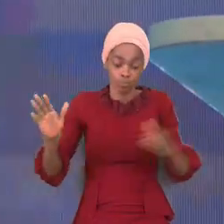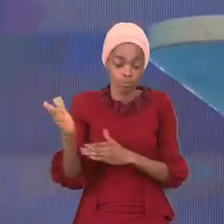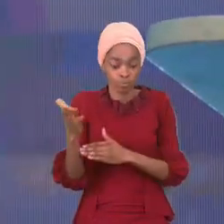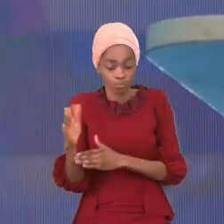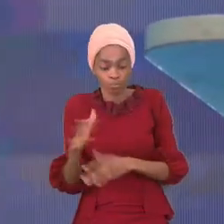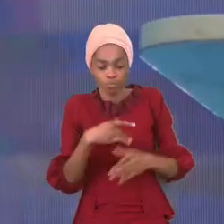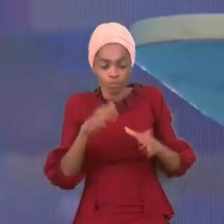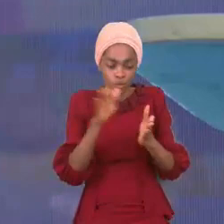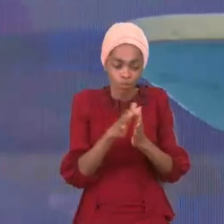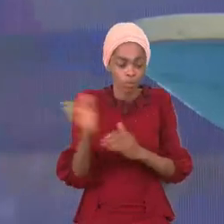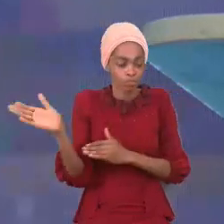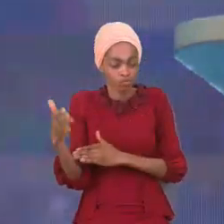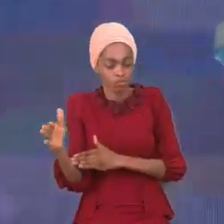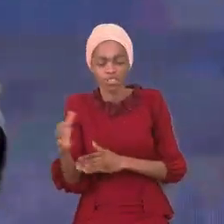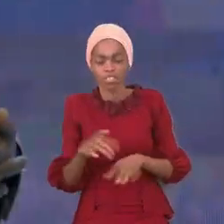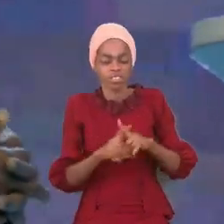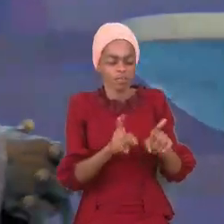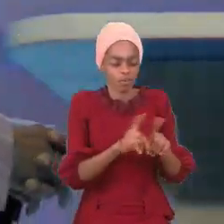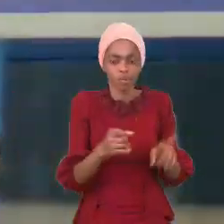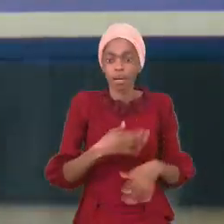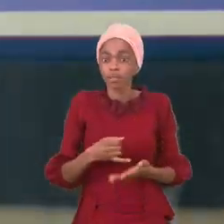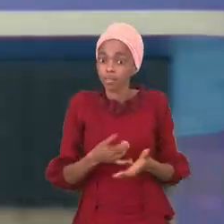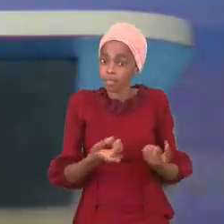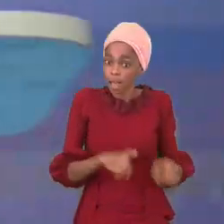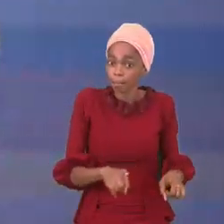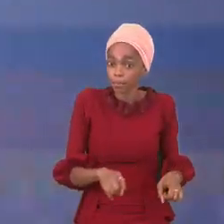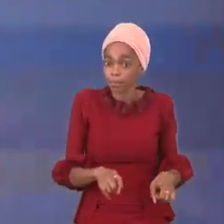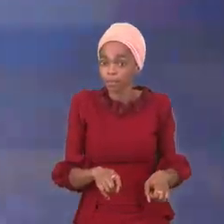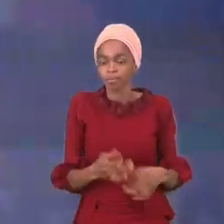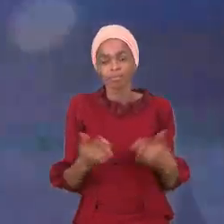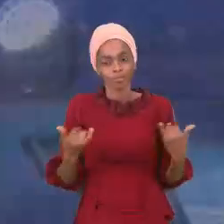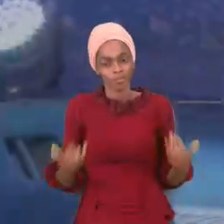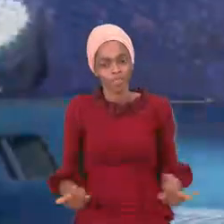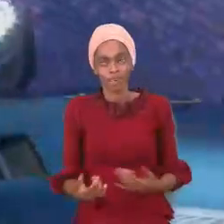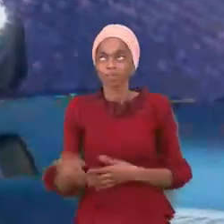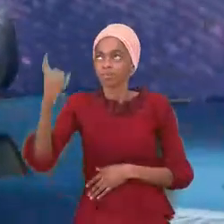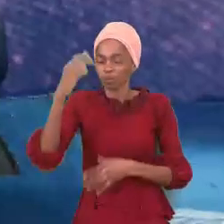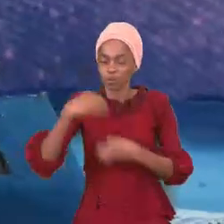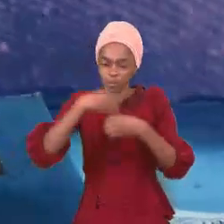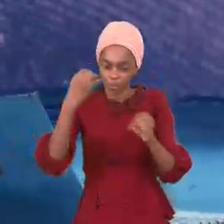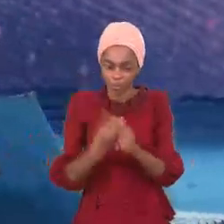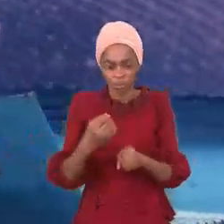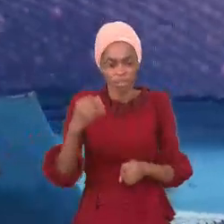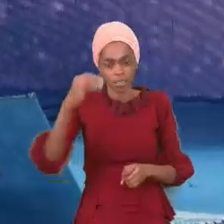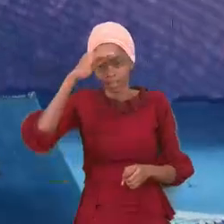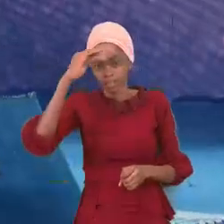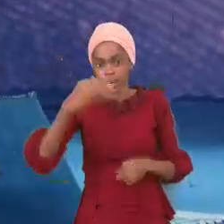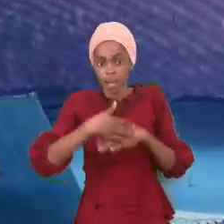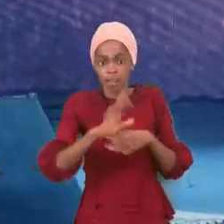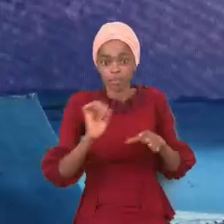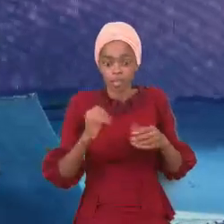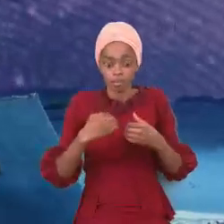and the normal one. And it was. And now he created man after he made